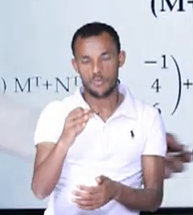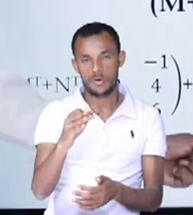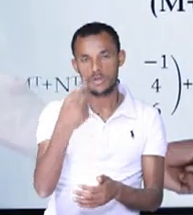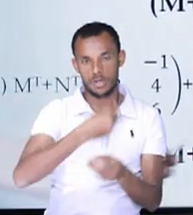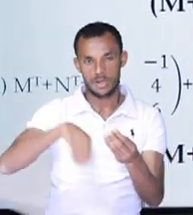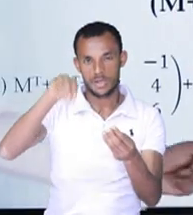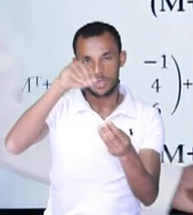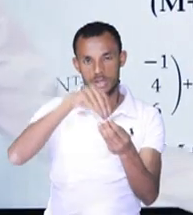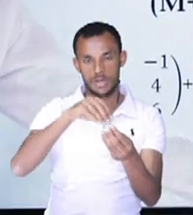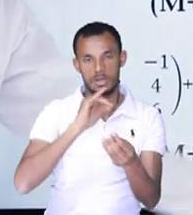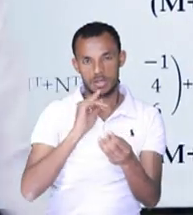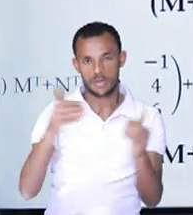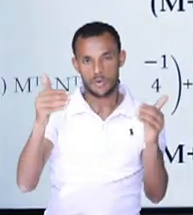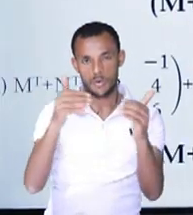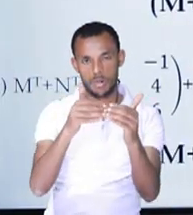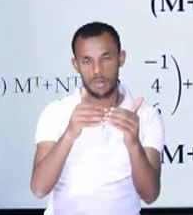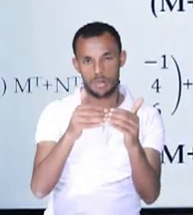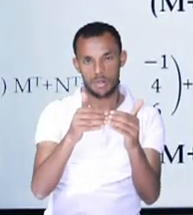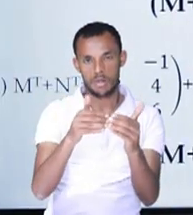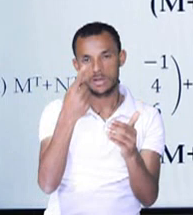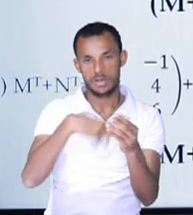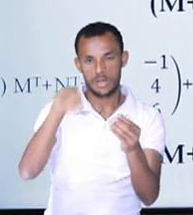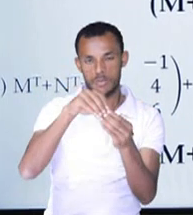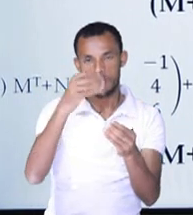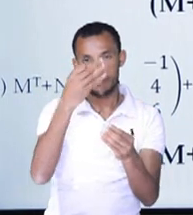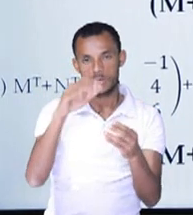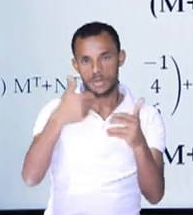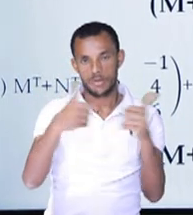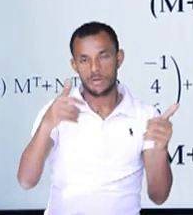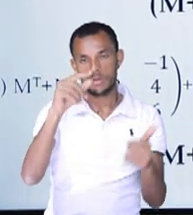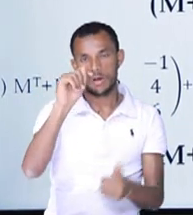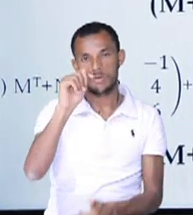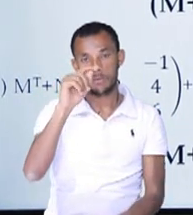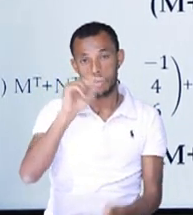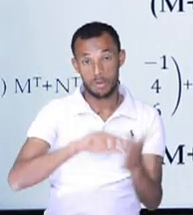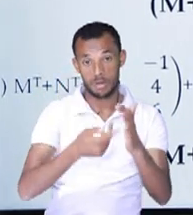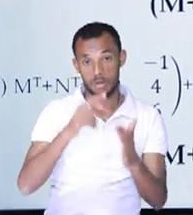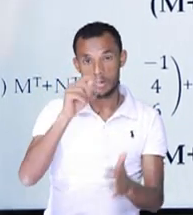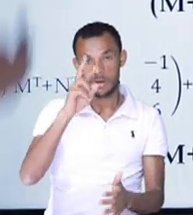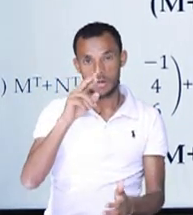the sum, it is equal to the sum of the separate transposes.